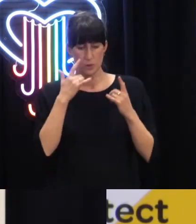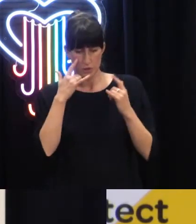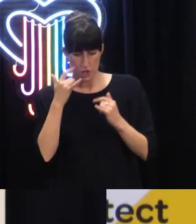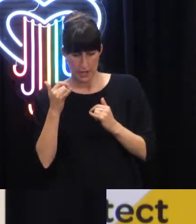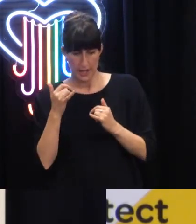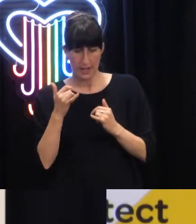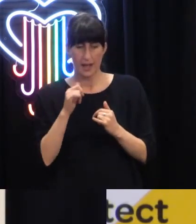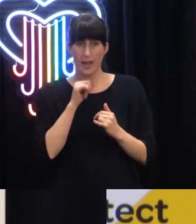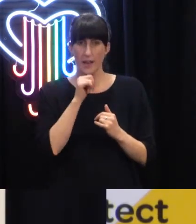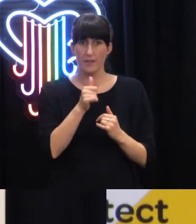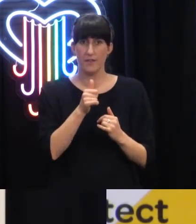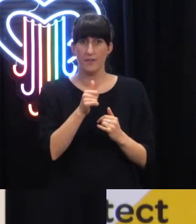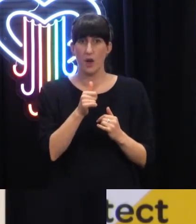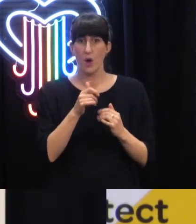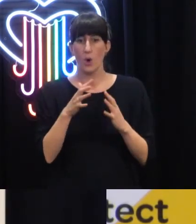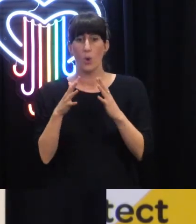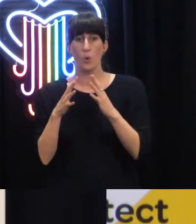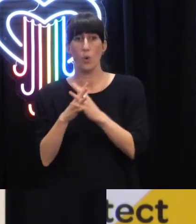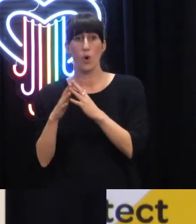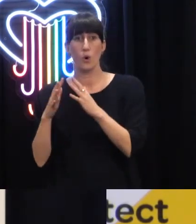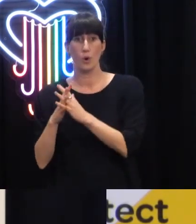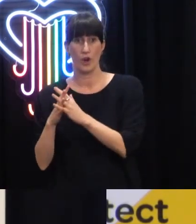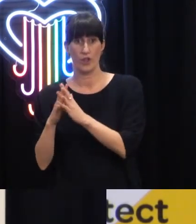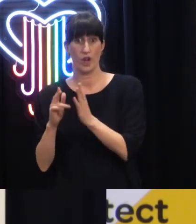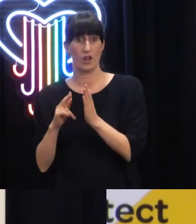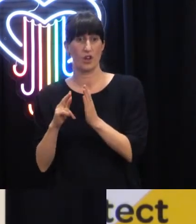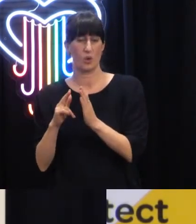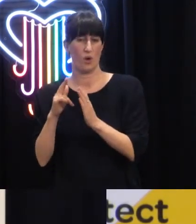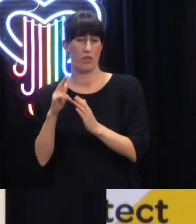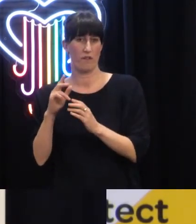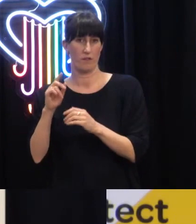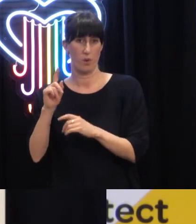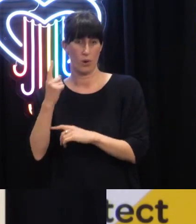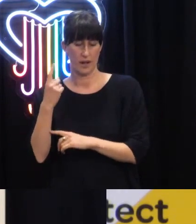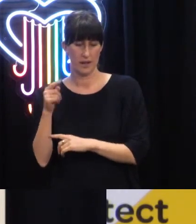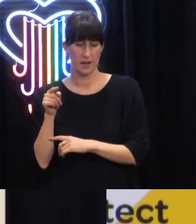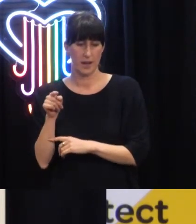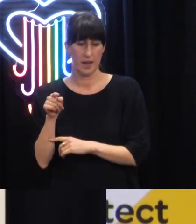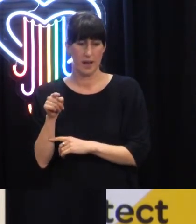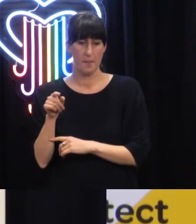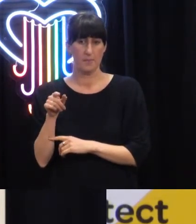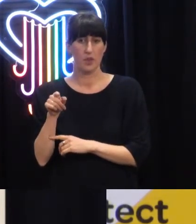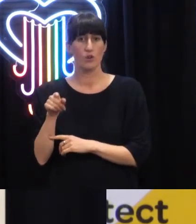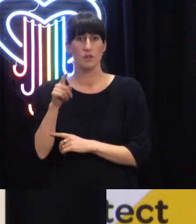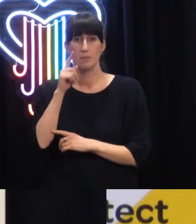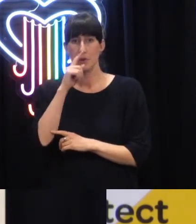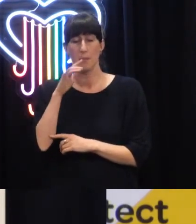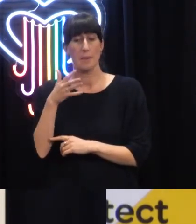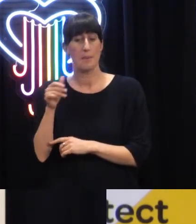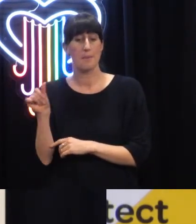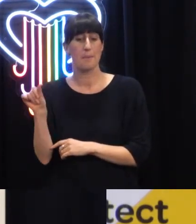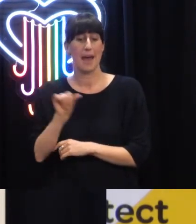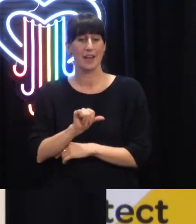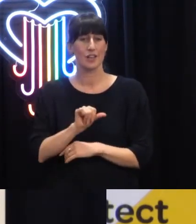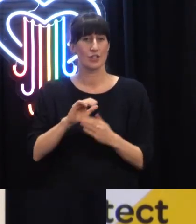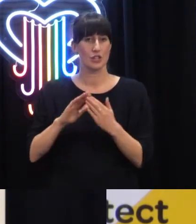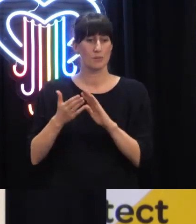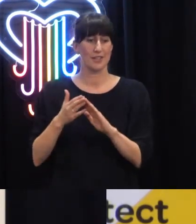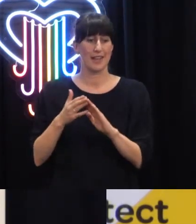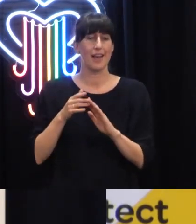that Walkworth's Snell's Beach area previously have now been discharged back to the community, and there are